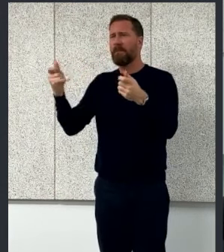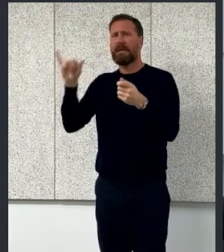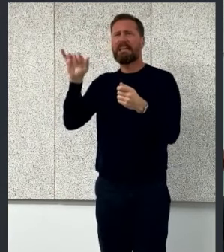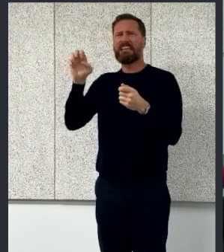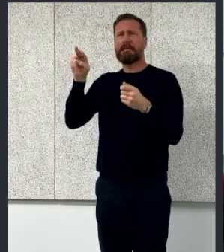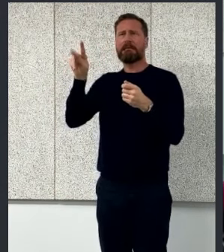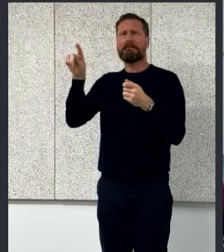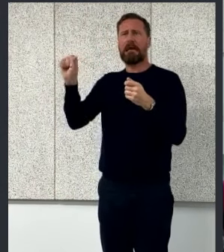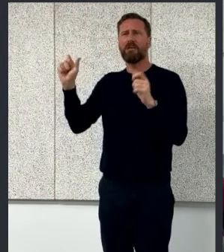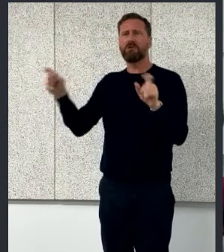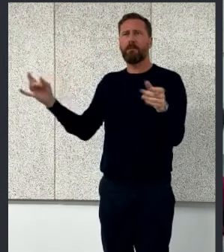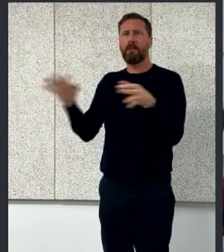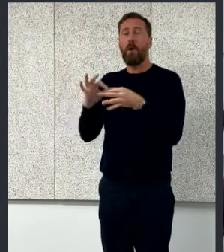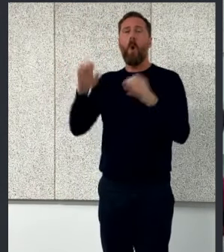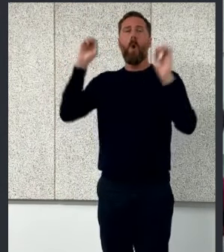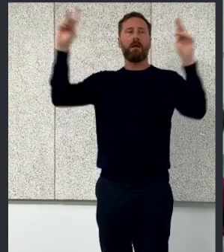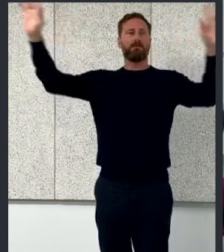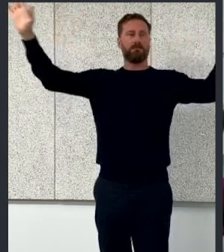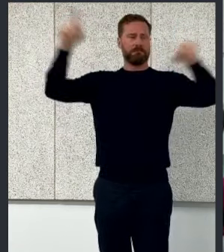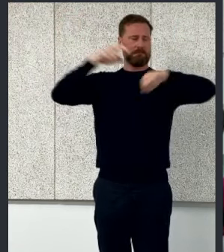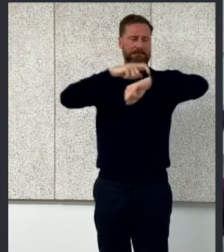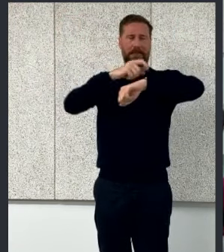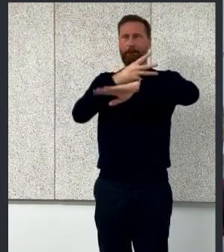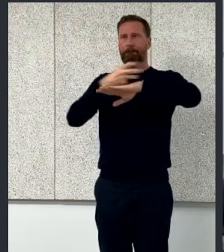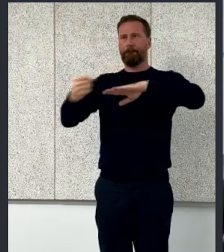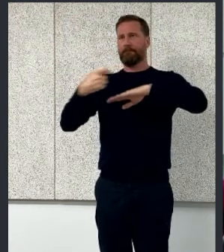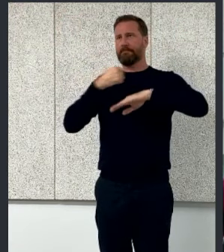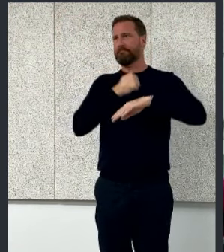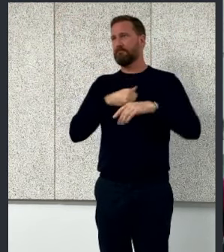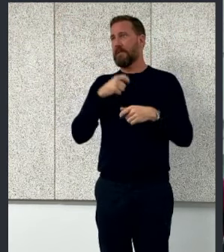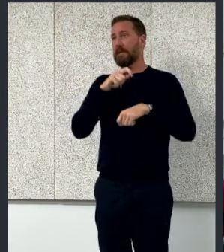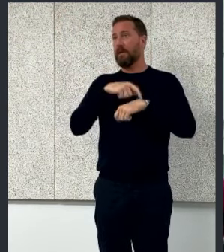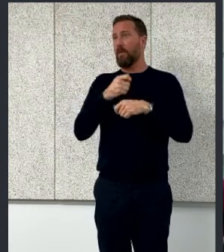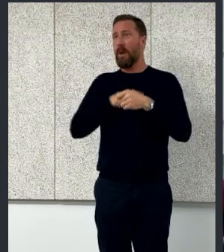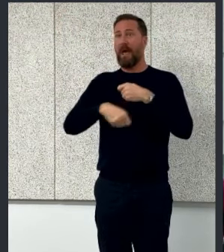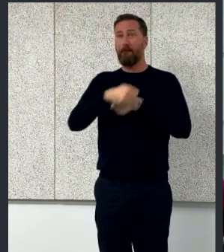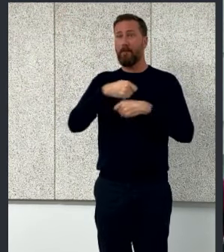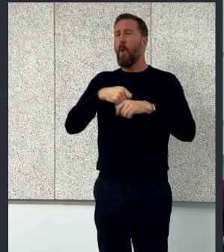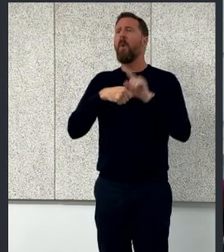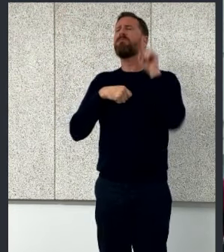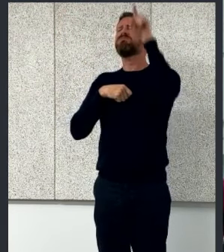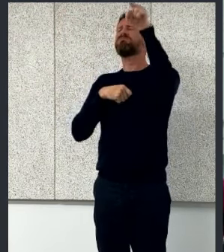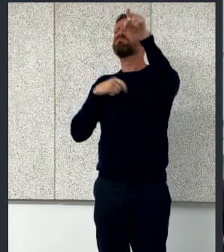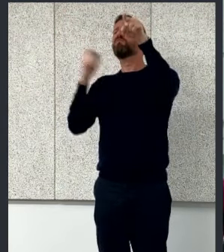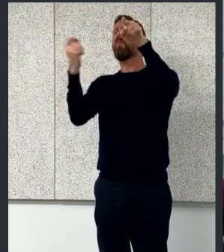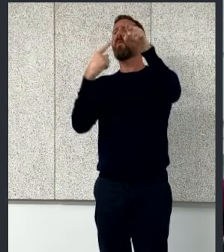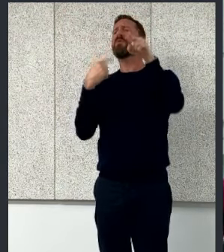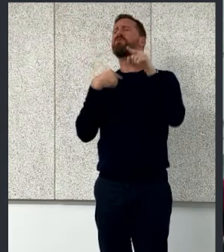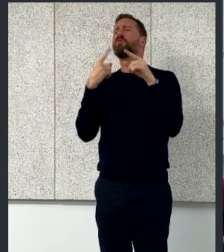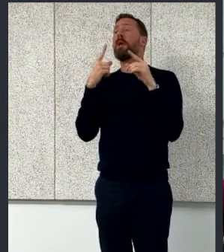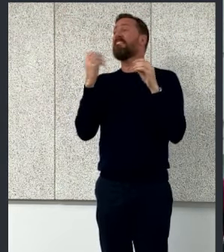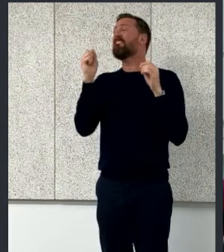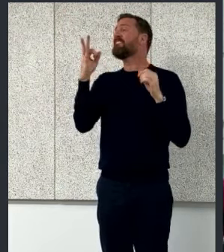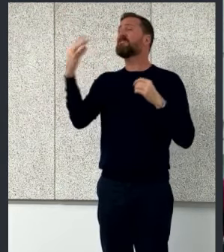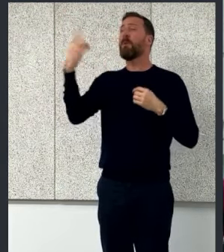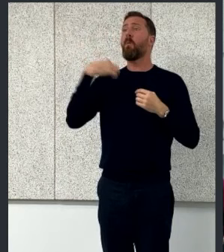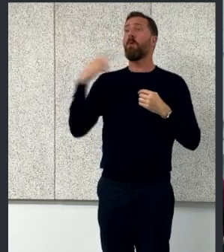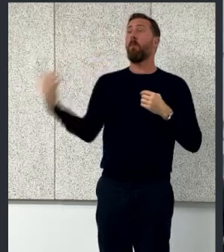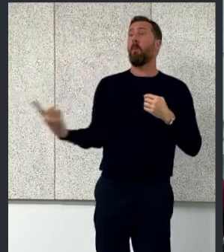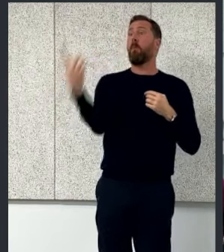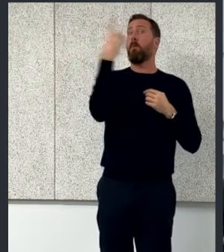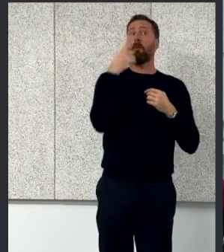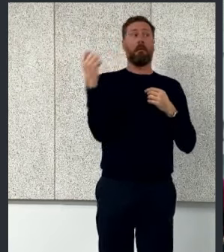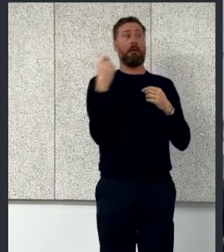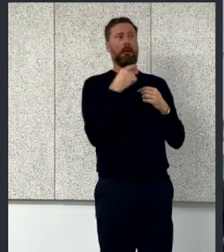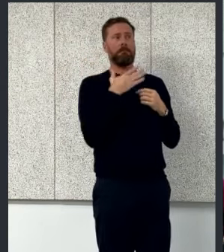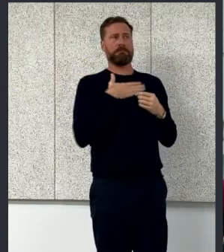I think we have to wrap it here. I'm sorry, there's one more question in the back, so for anybody who wants to find her afterwards, please do, but I